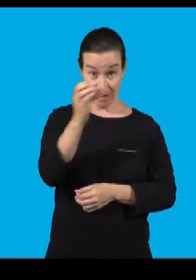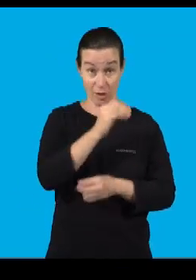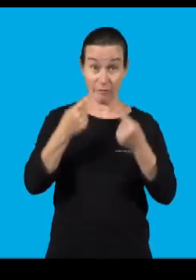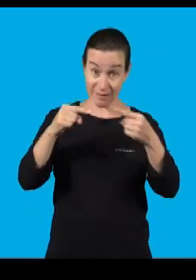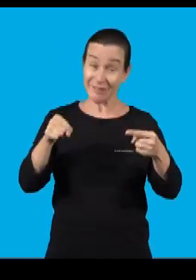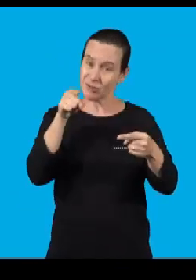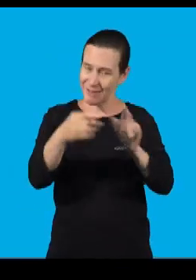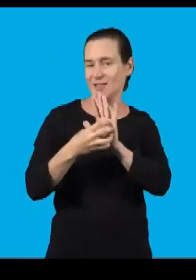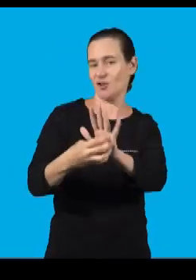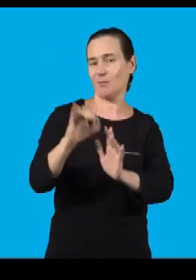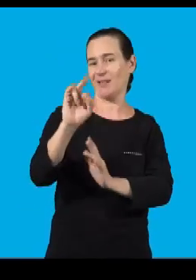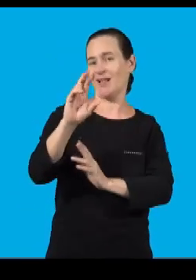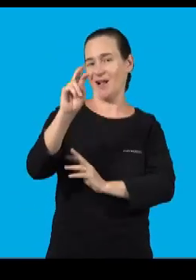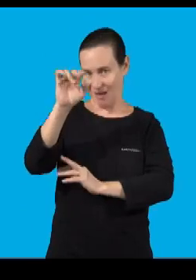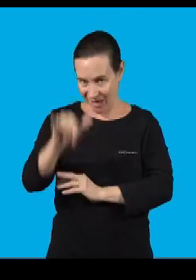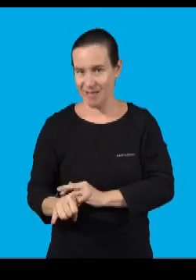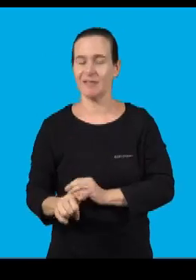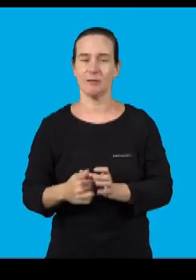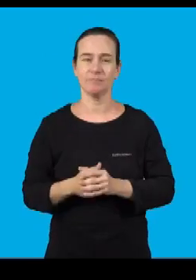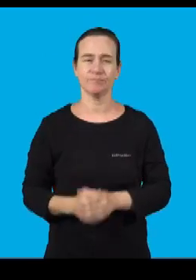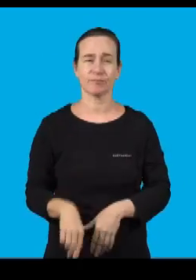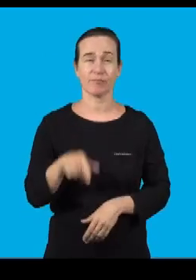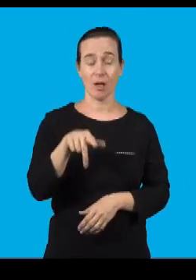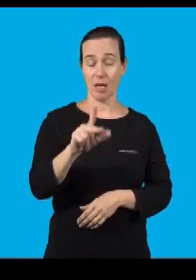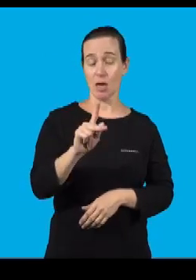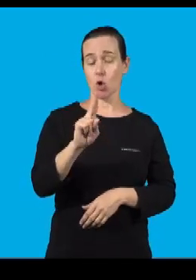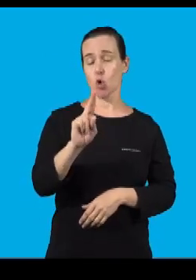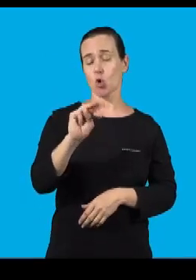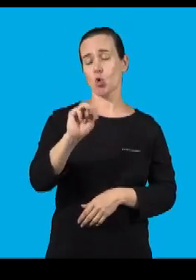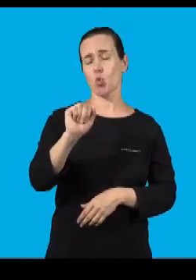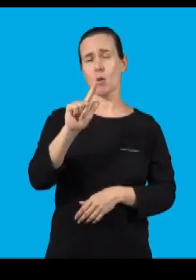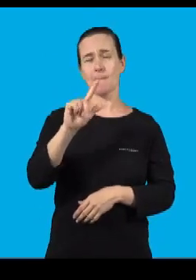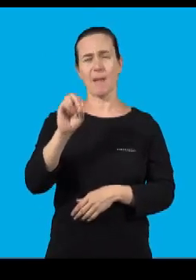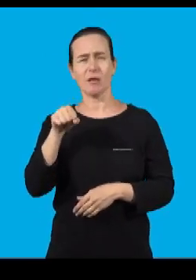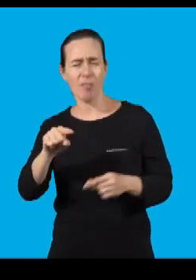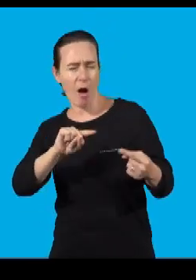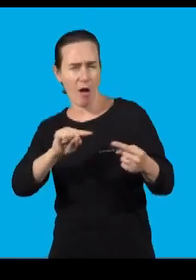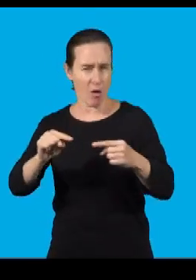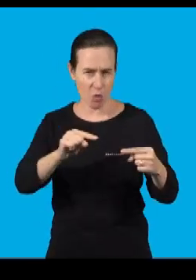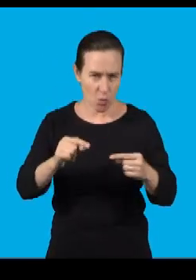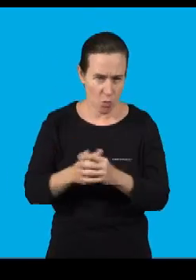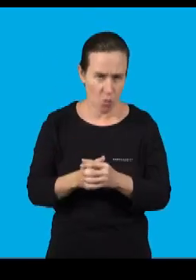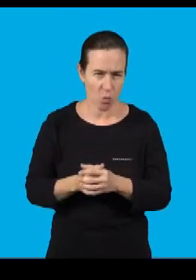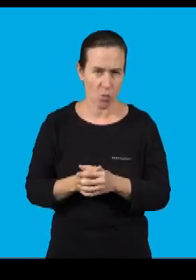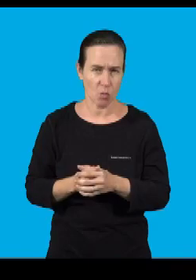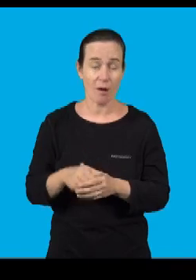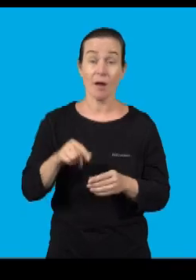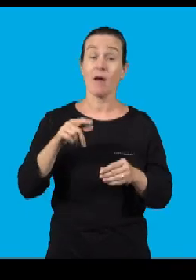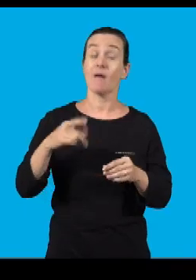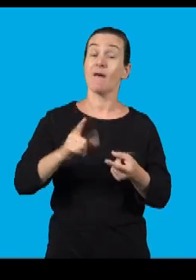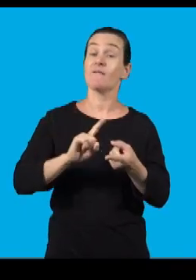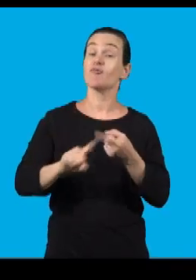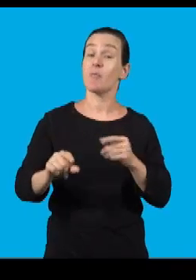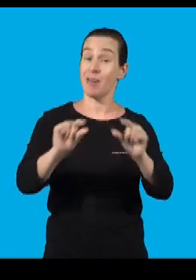through for you, all right? Khumalo's argument, let me just clear my throat, in lines 2 to 4. Okay,